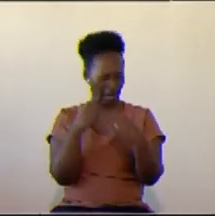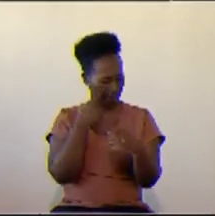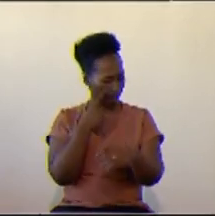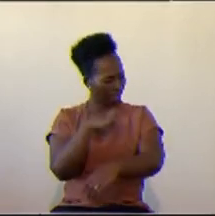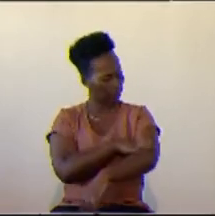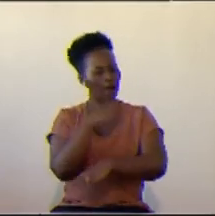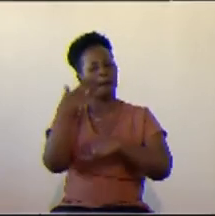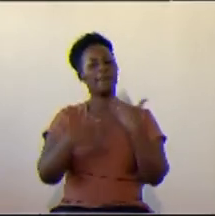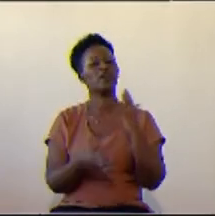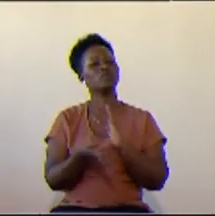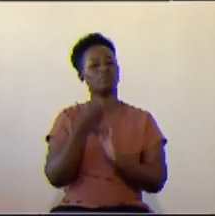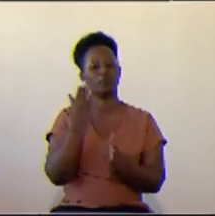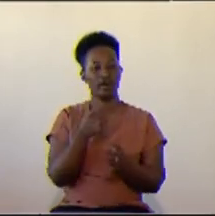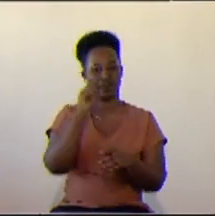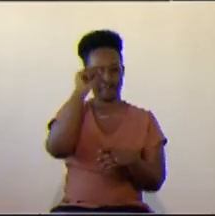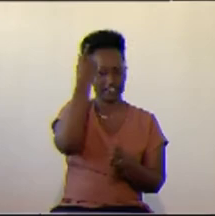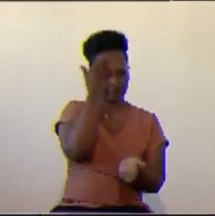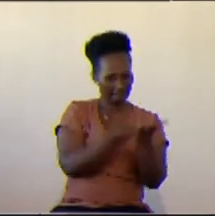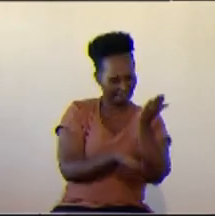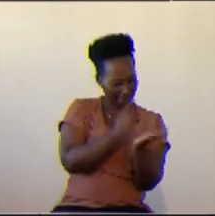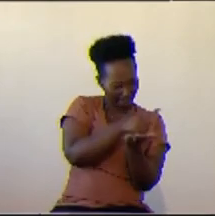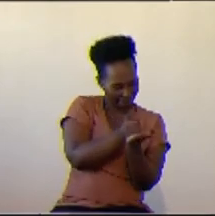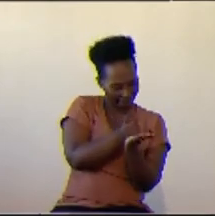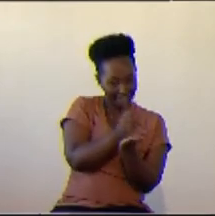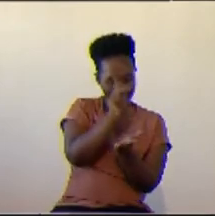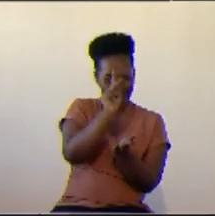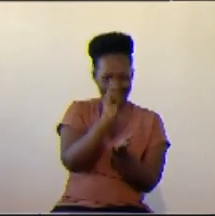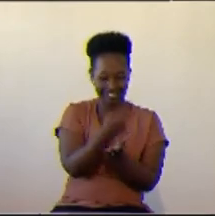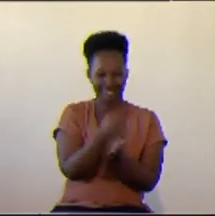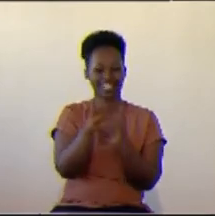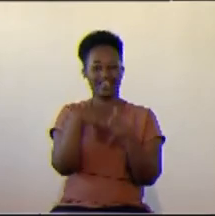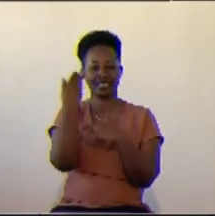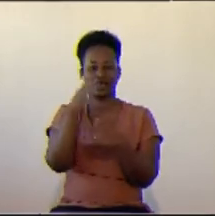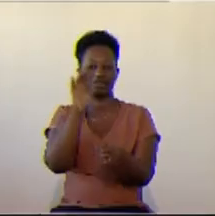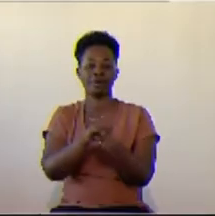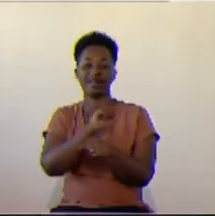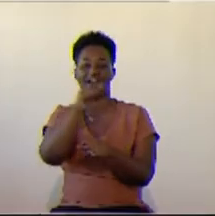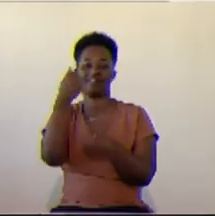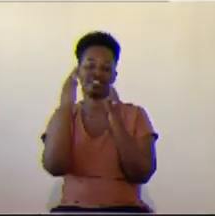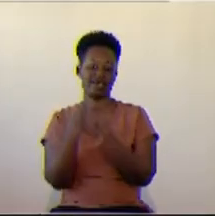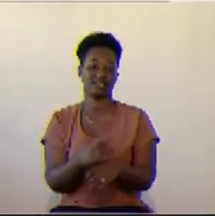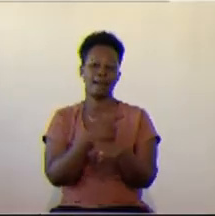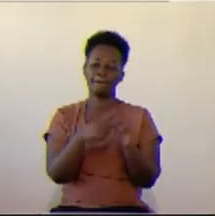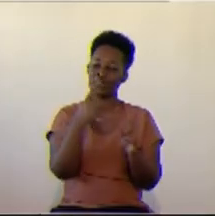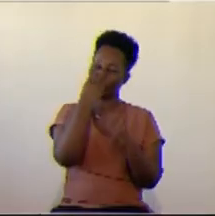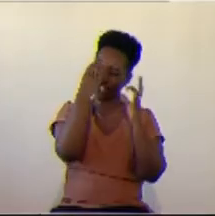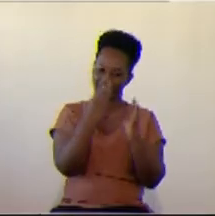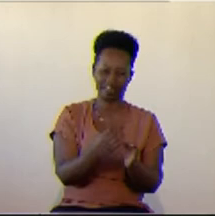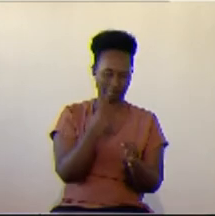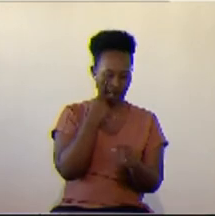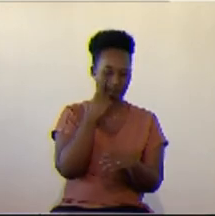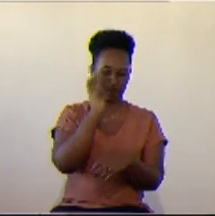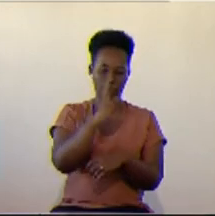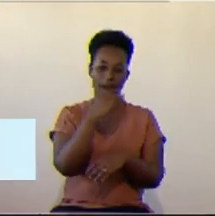taking your weight, they need to know how many kilograms you have and so many other things. But one of the things is they take your blood